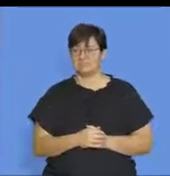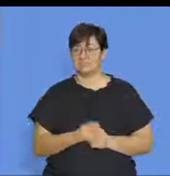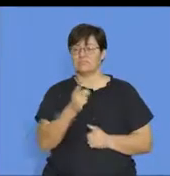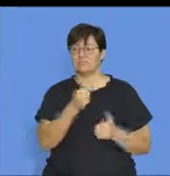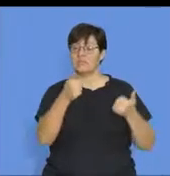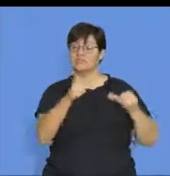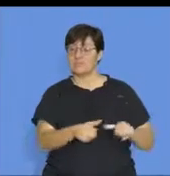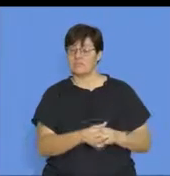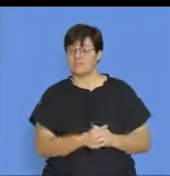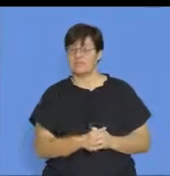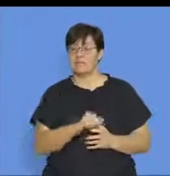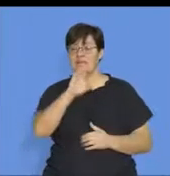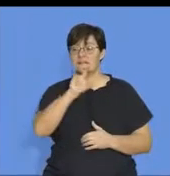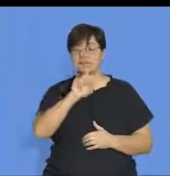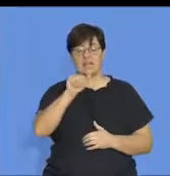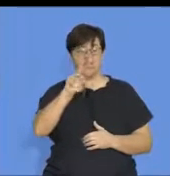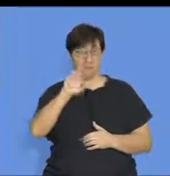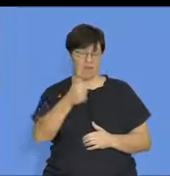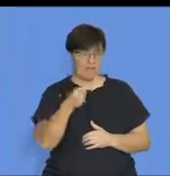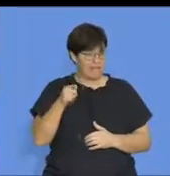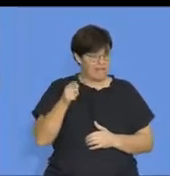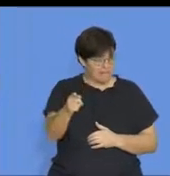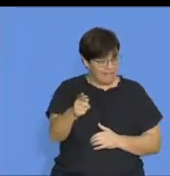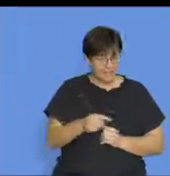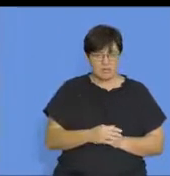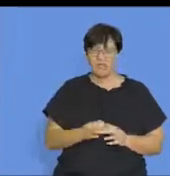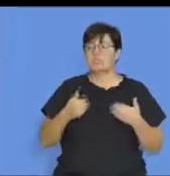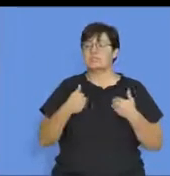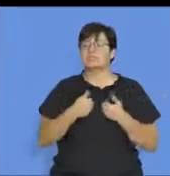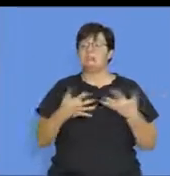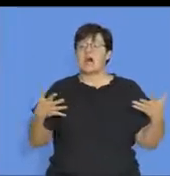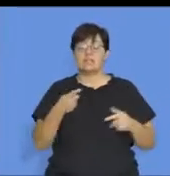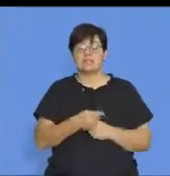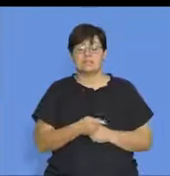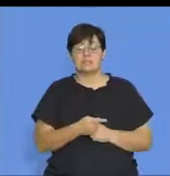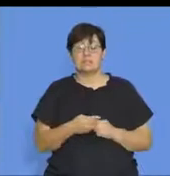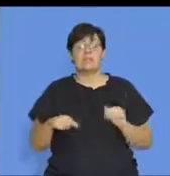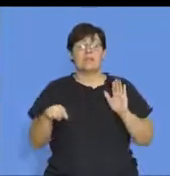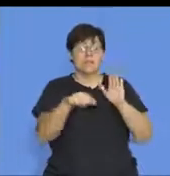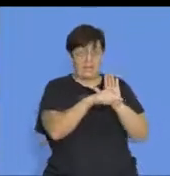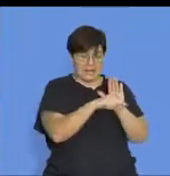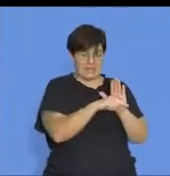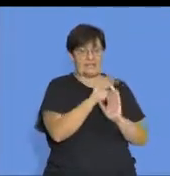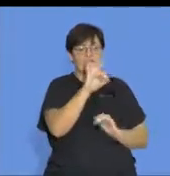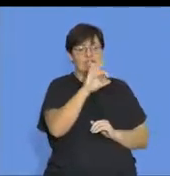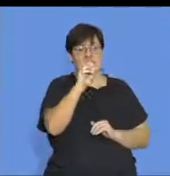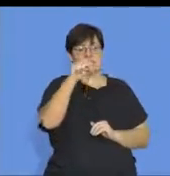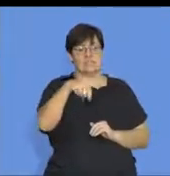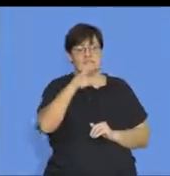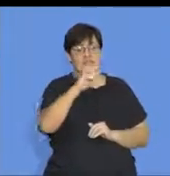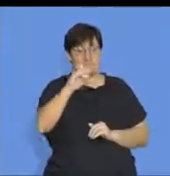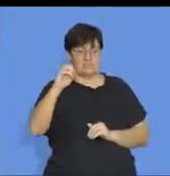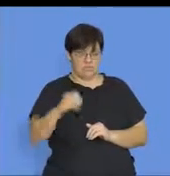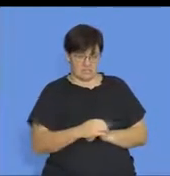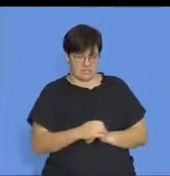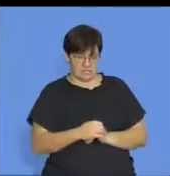other hand, Sarah. Now, Sarah started off with a debit balance. As you can see,